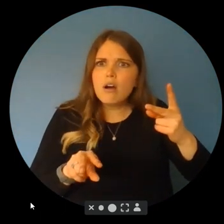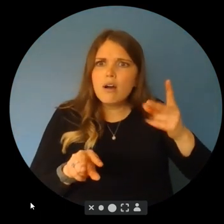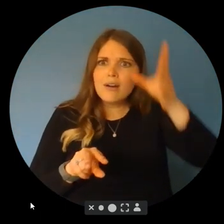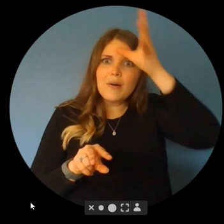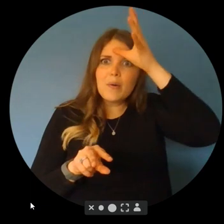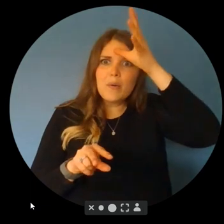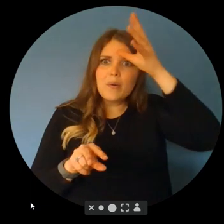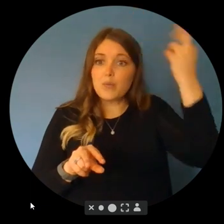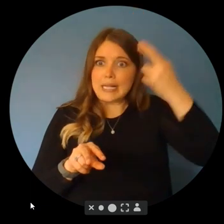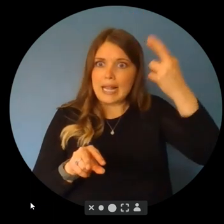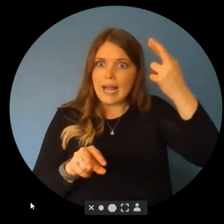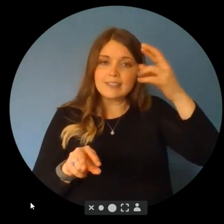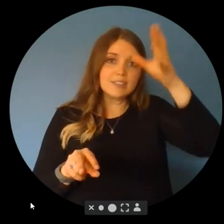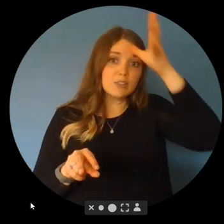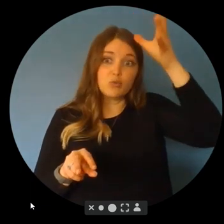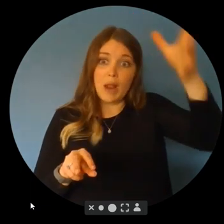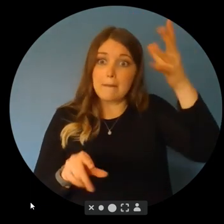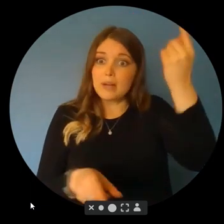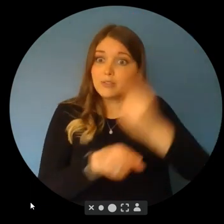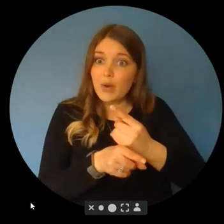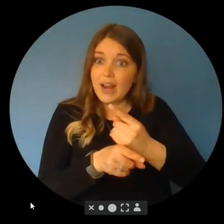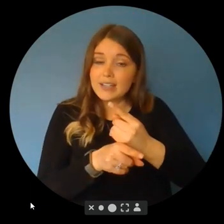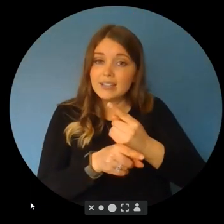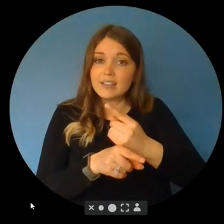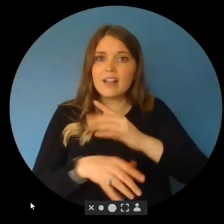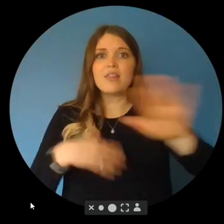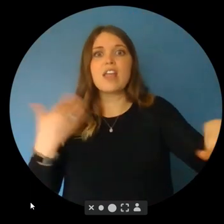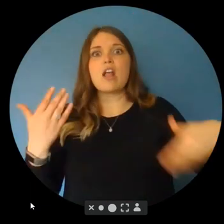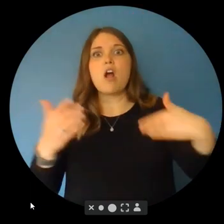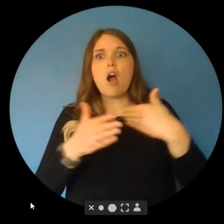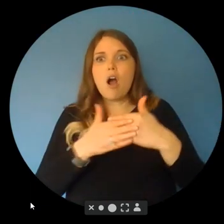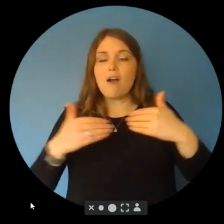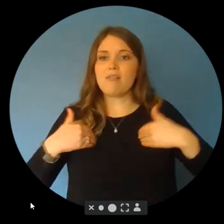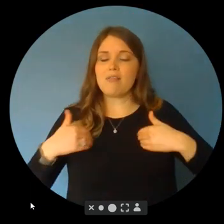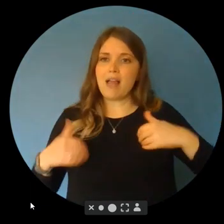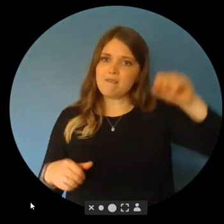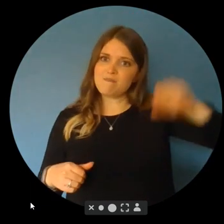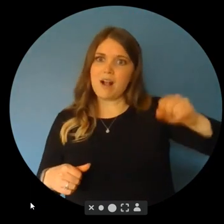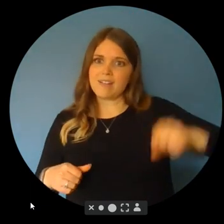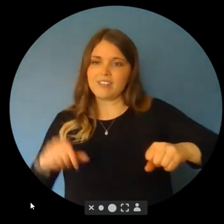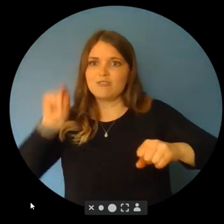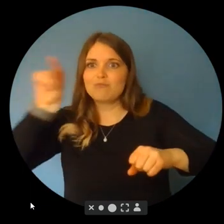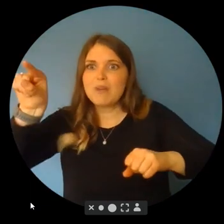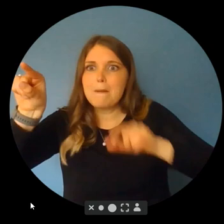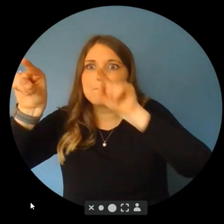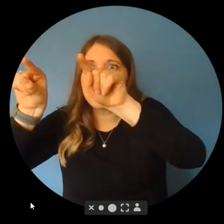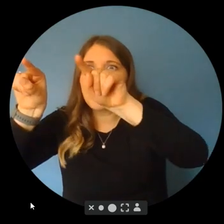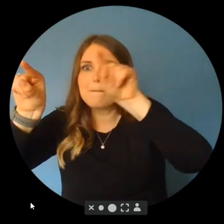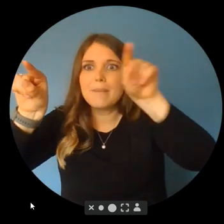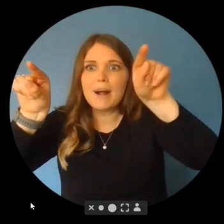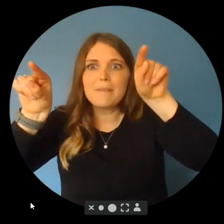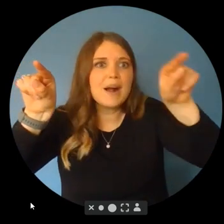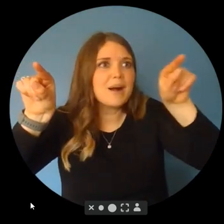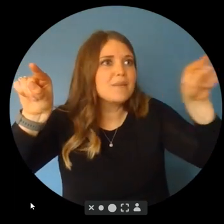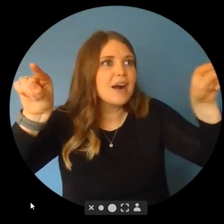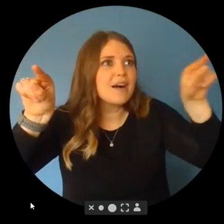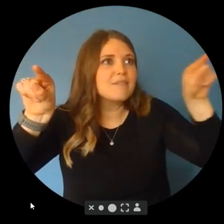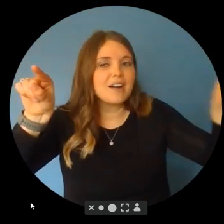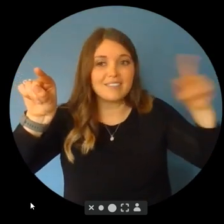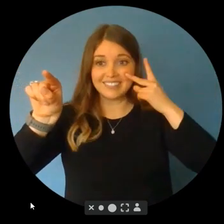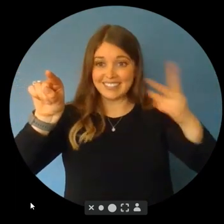right. Everybody else had a bucket too. See, and look, you can start to see other kids'